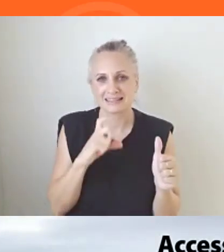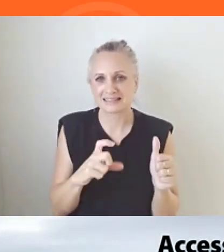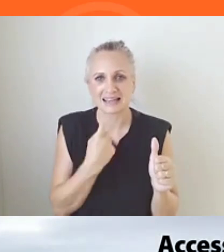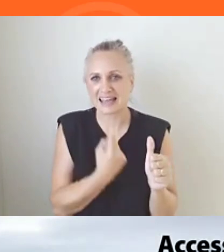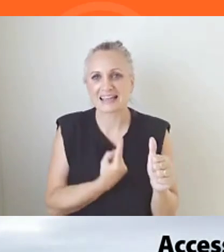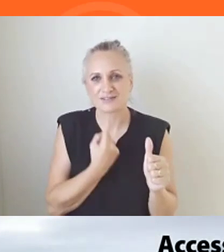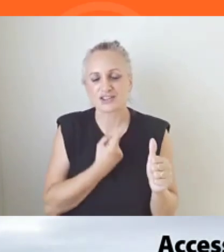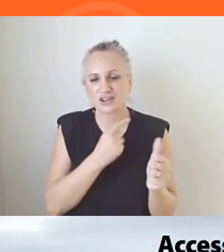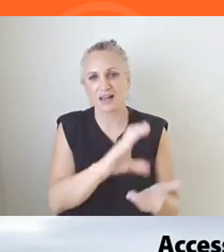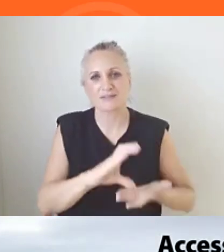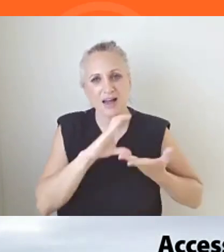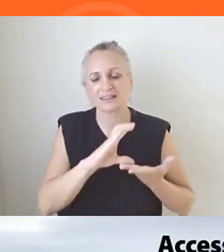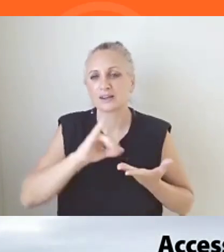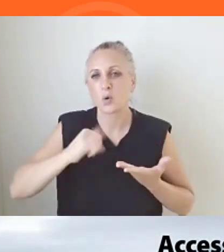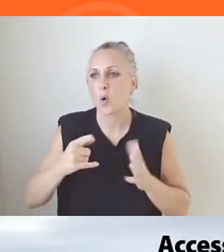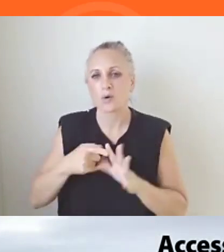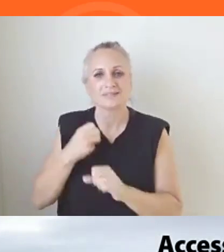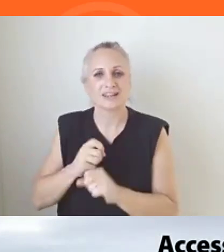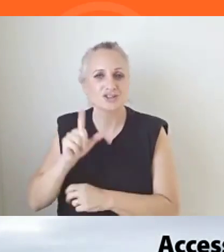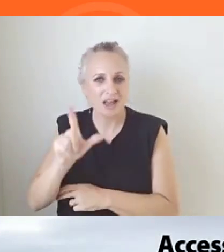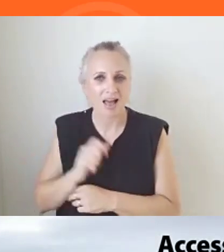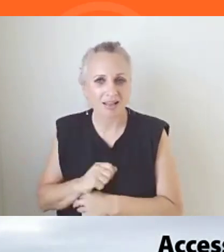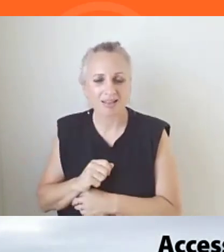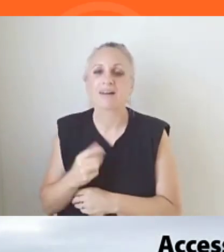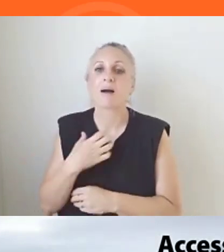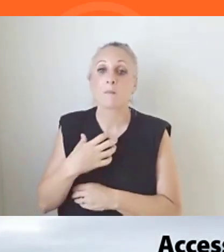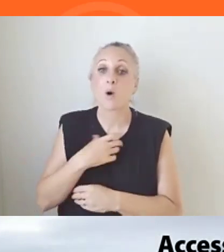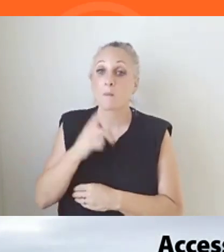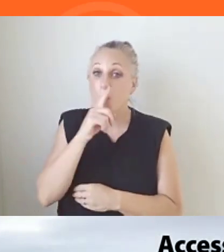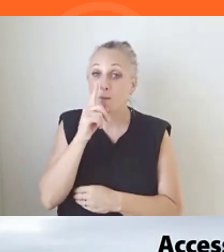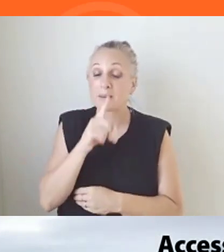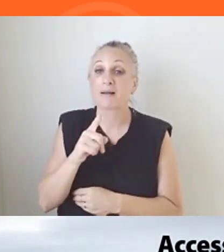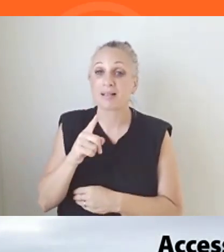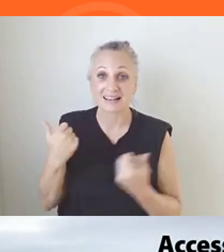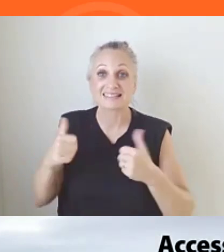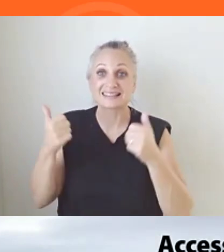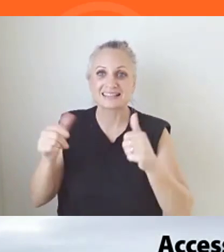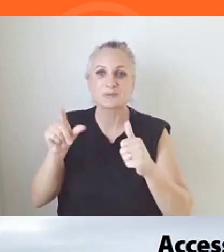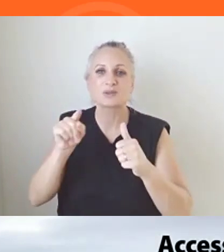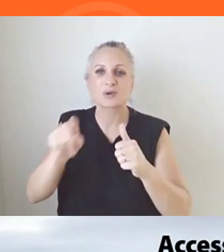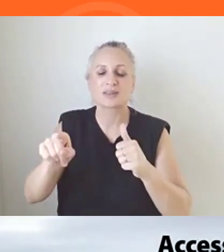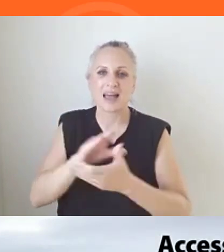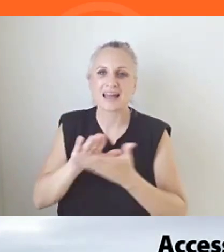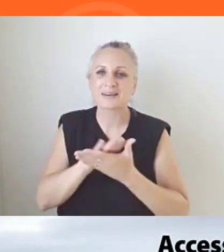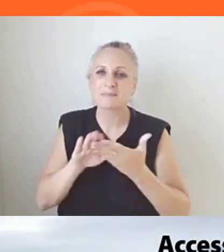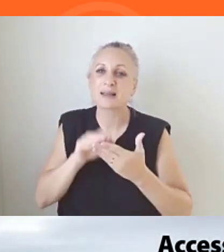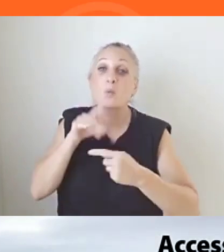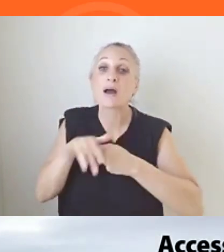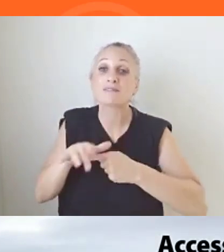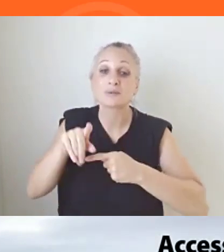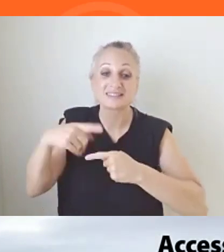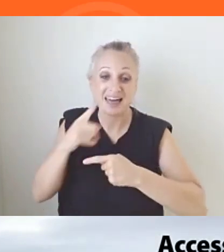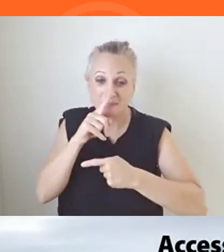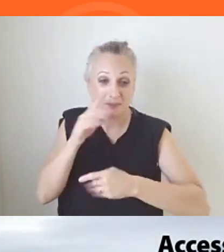individualized funding or EGL. We're getting more and more success with people doing that, and that will set a precedent for others too as well.